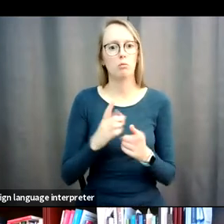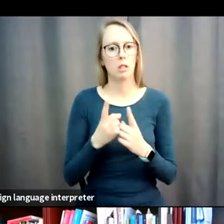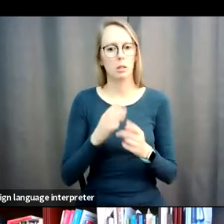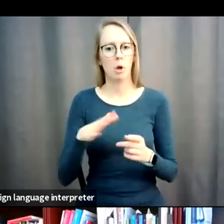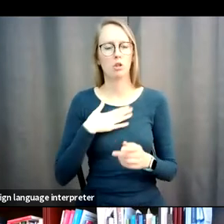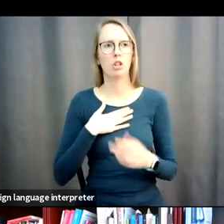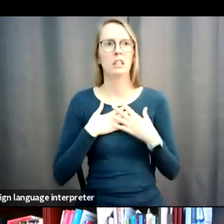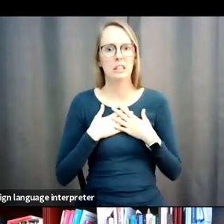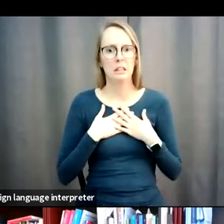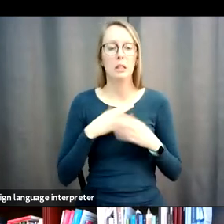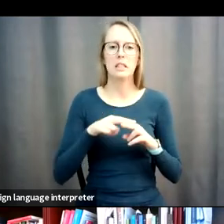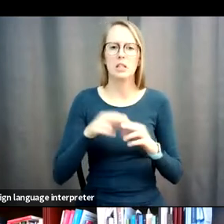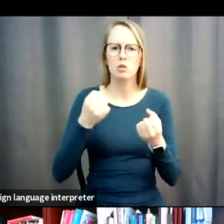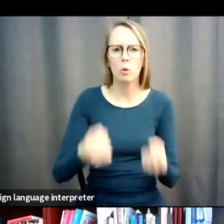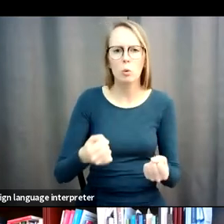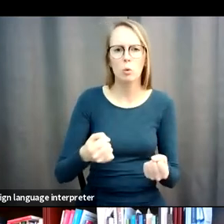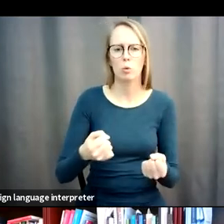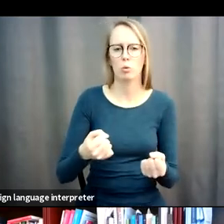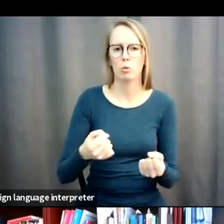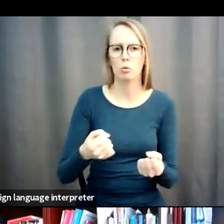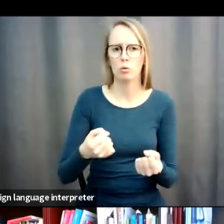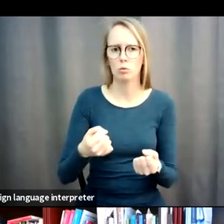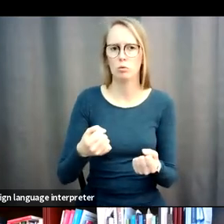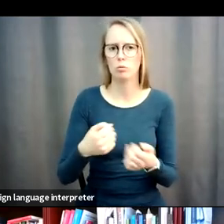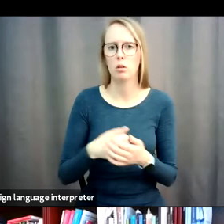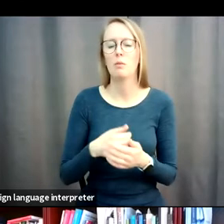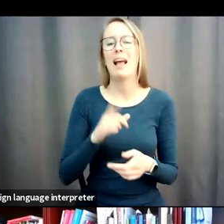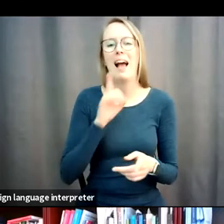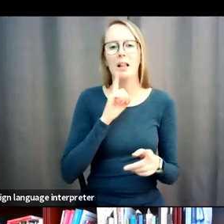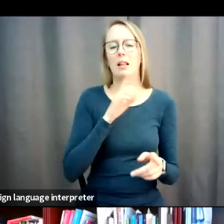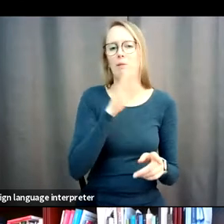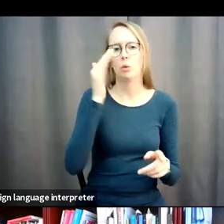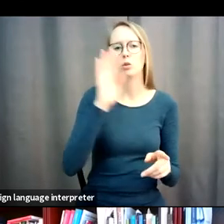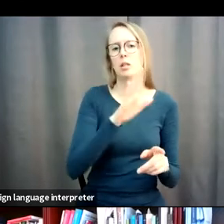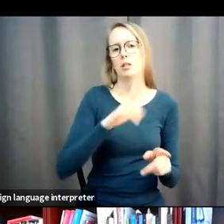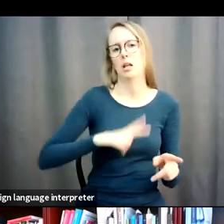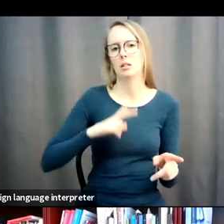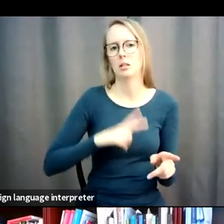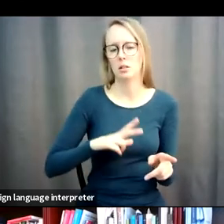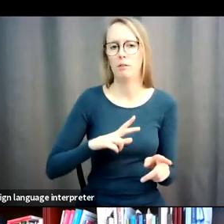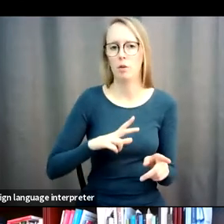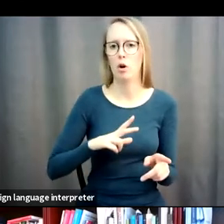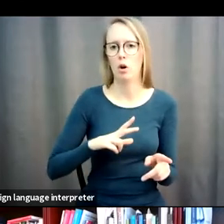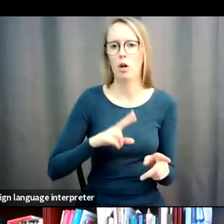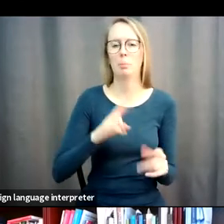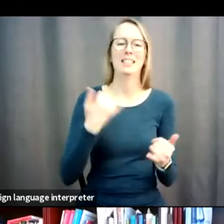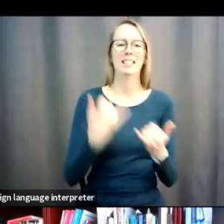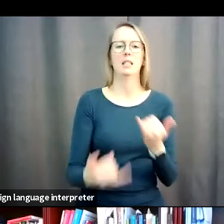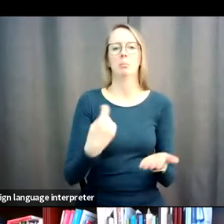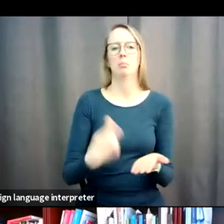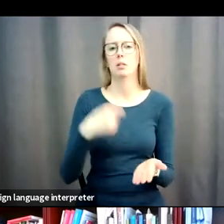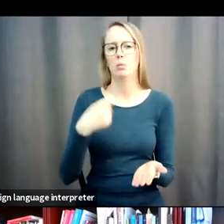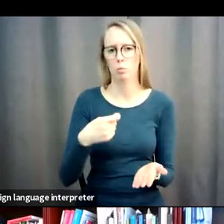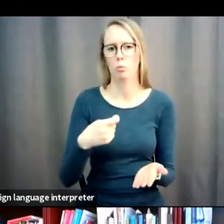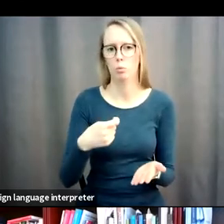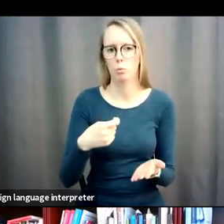that they have followed the child's views. It's always the adult's responsibility to make the final decision, especially